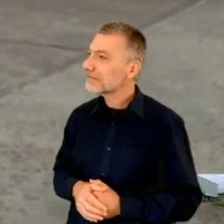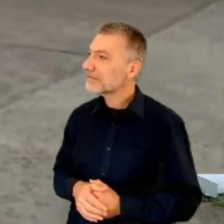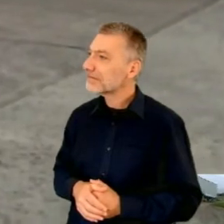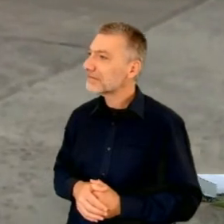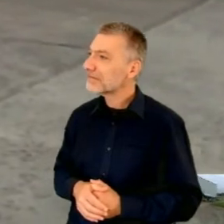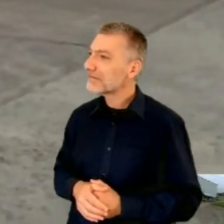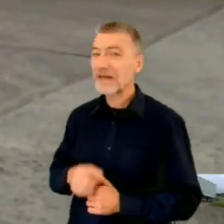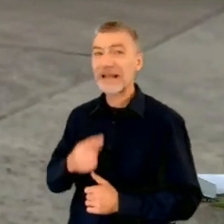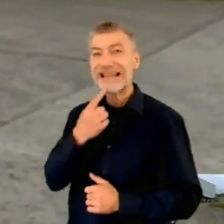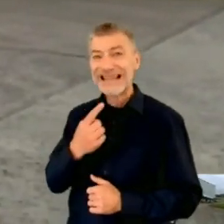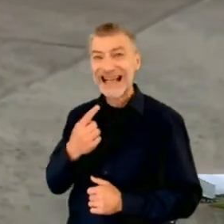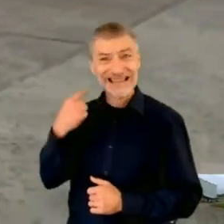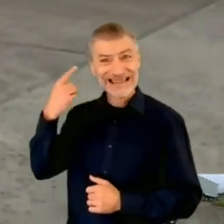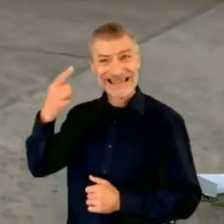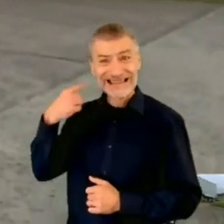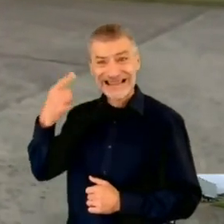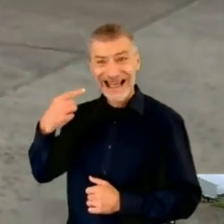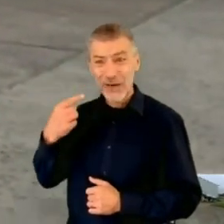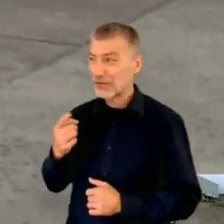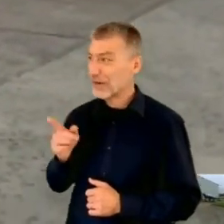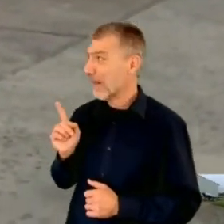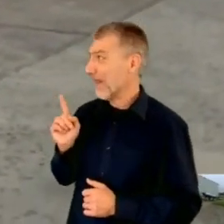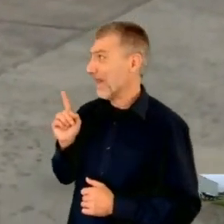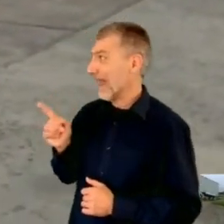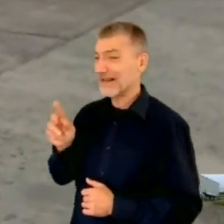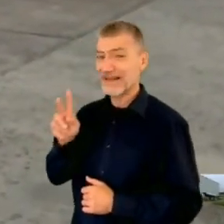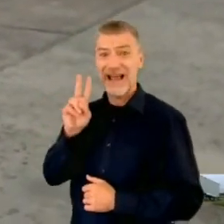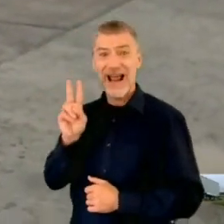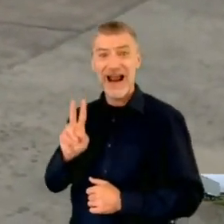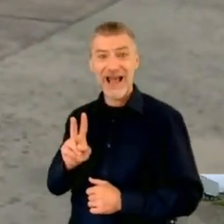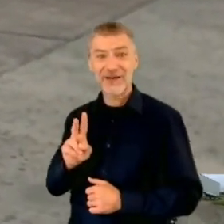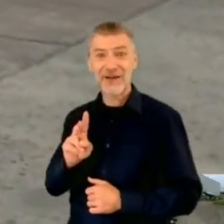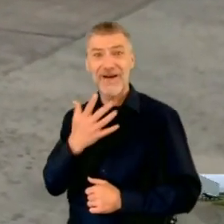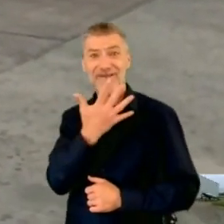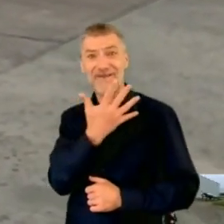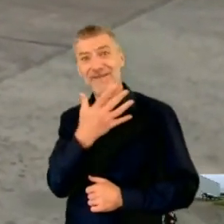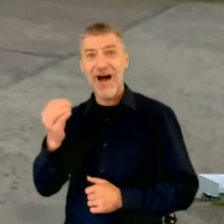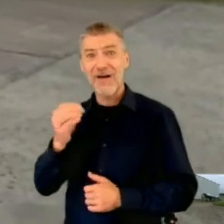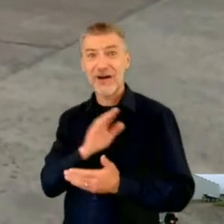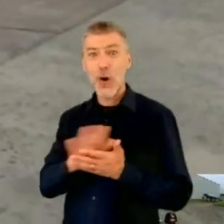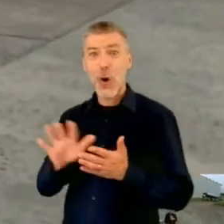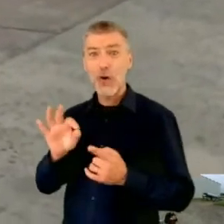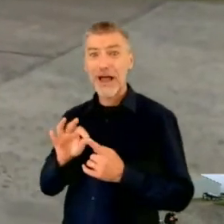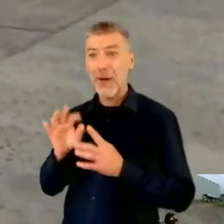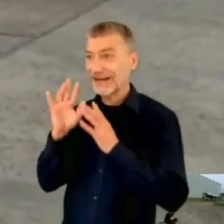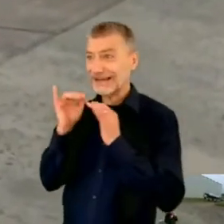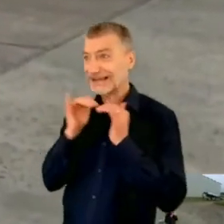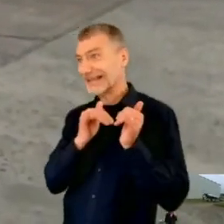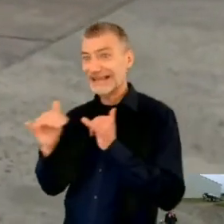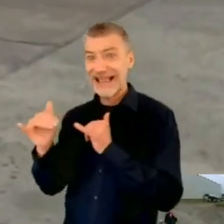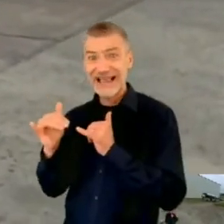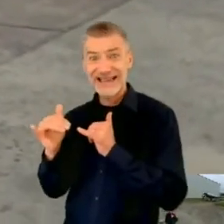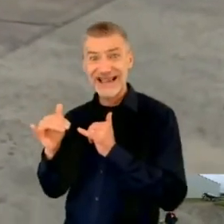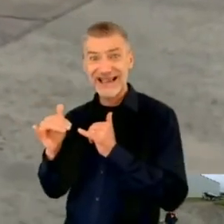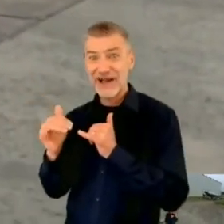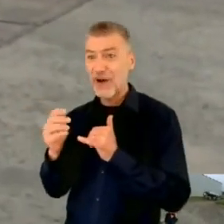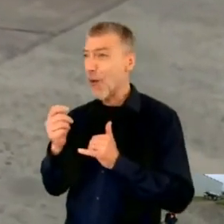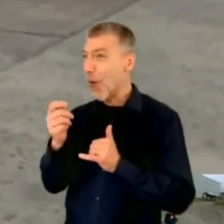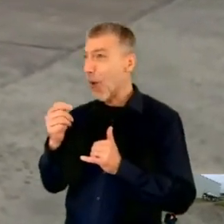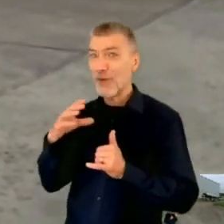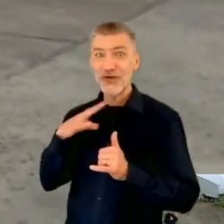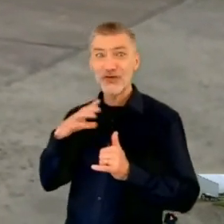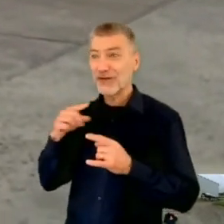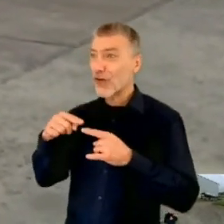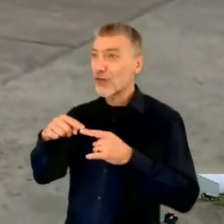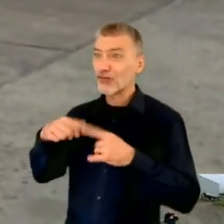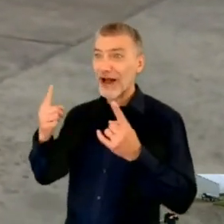But that's an electric plane, 500 horsepower, testing, getting closer and closer to that record run in a few months'